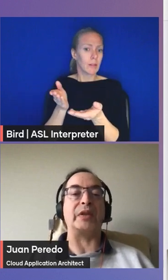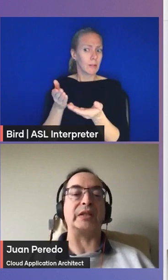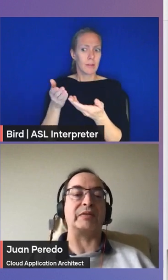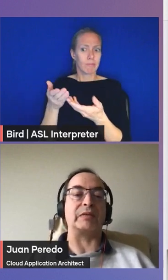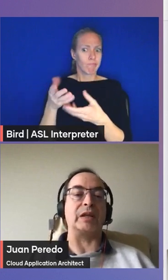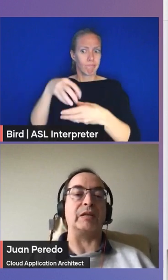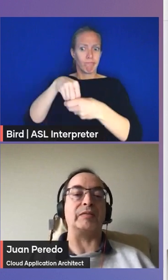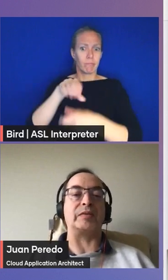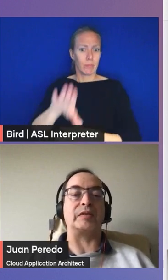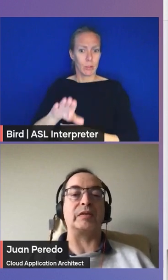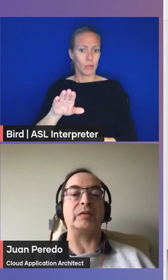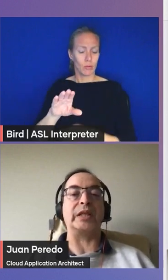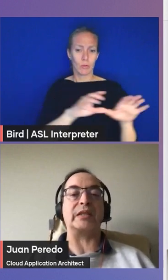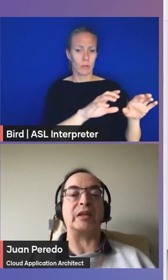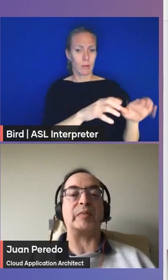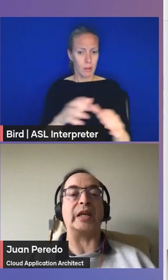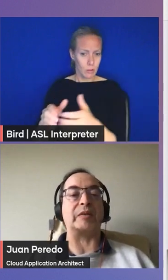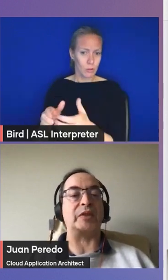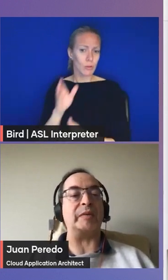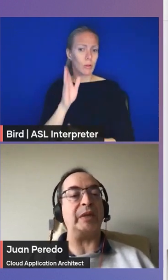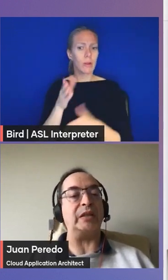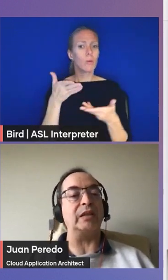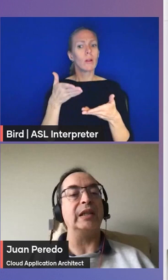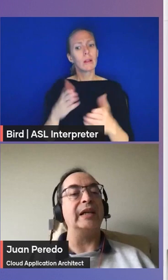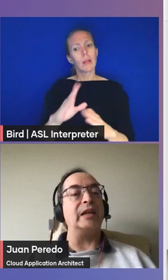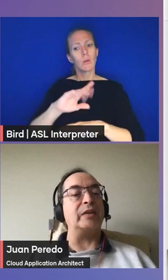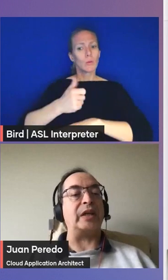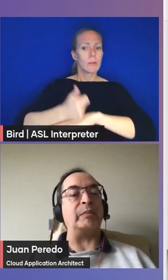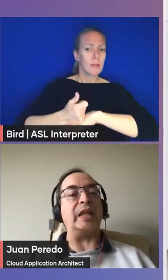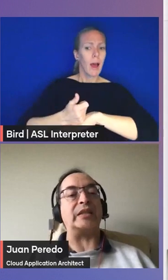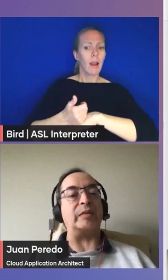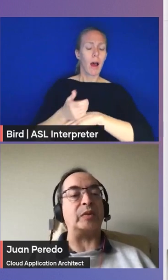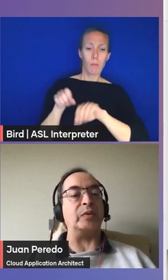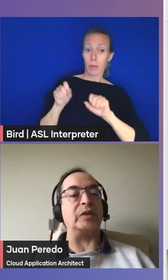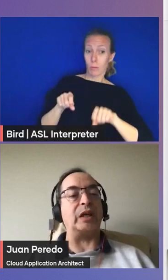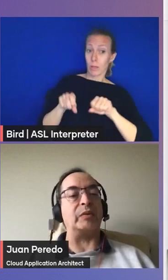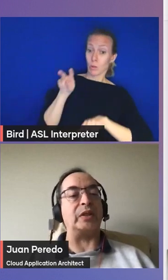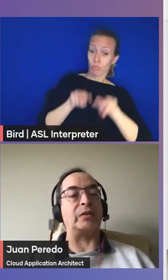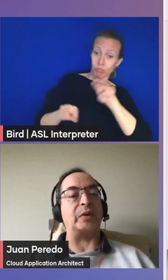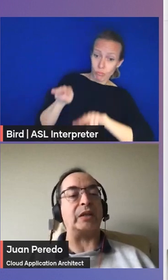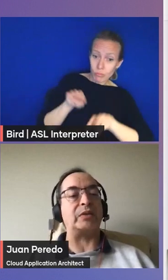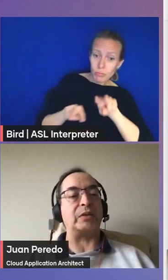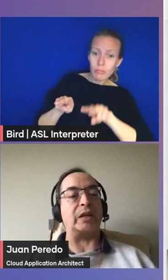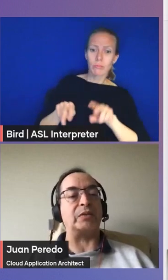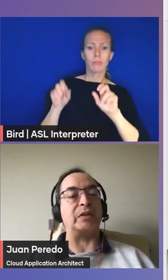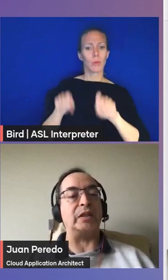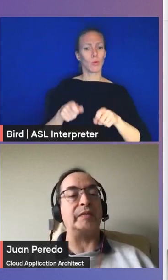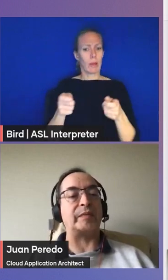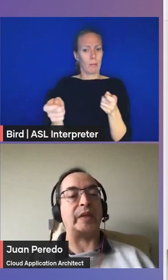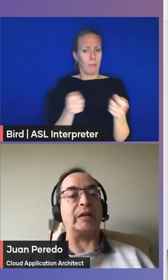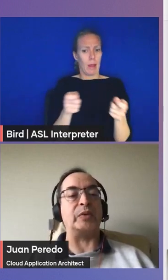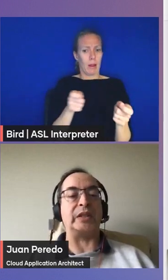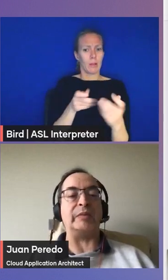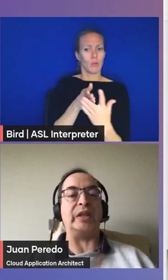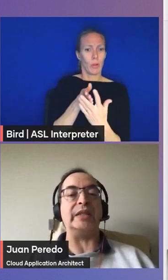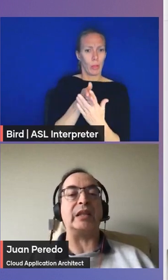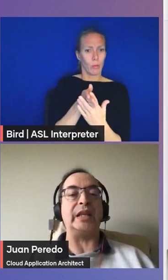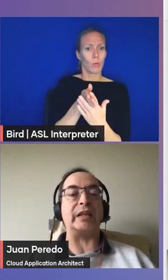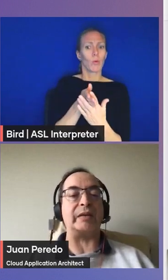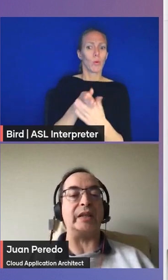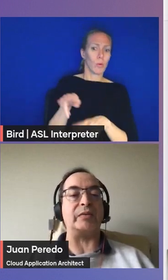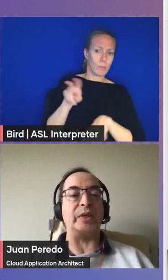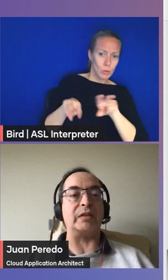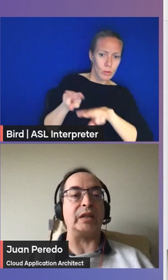allow you things to get set up like observability. You can manage them through Argo CD, which can be